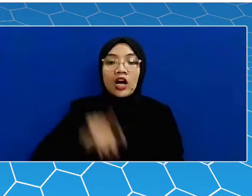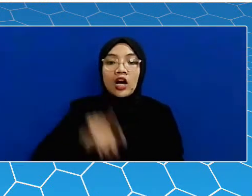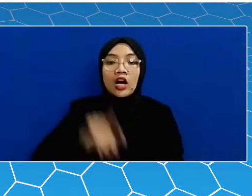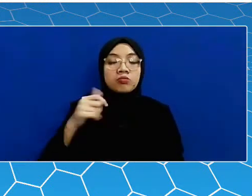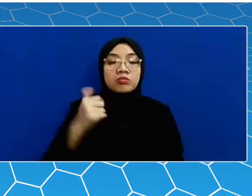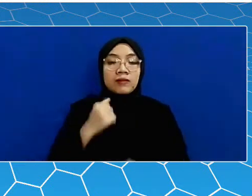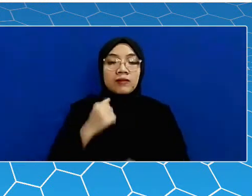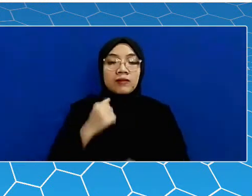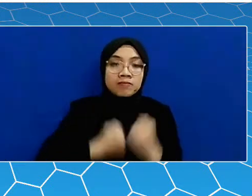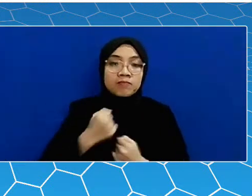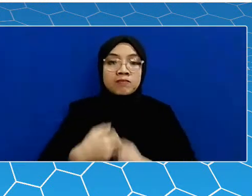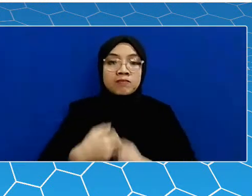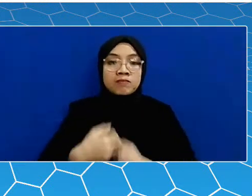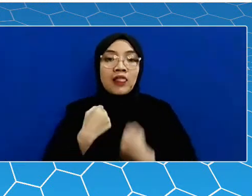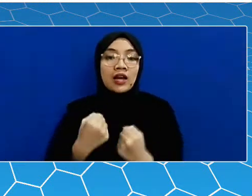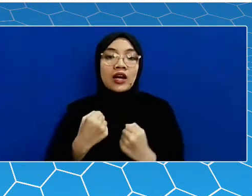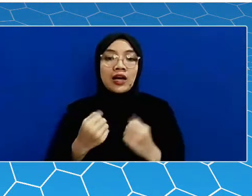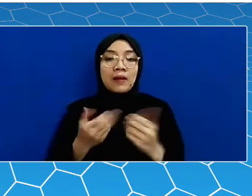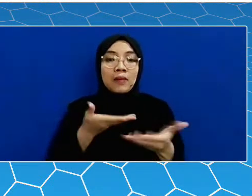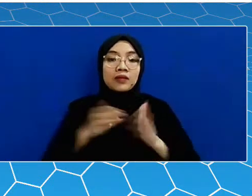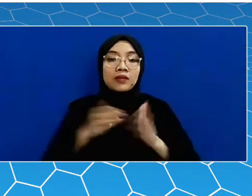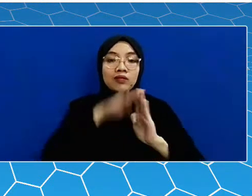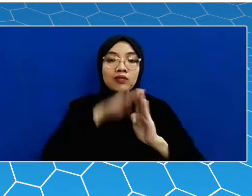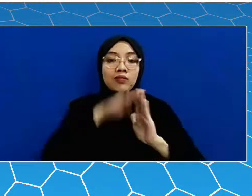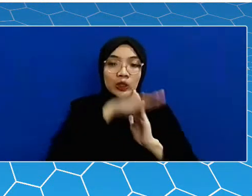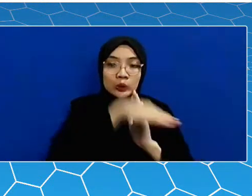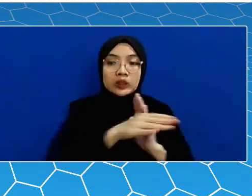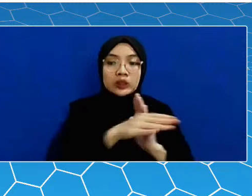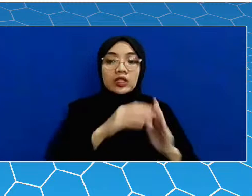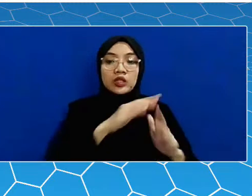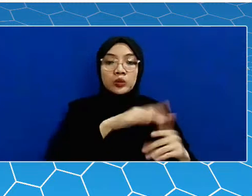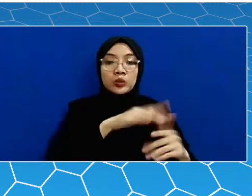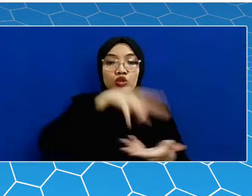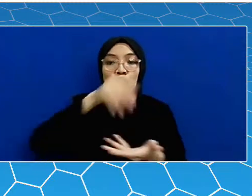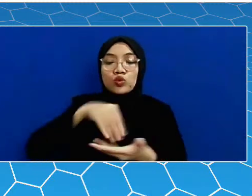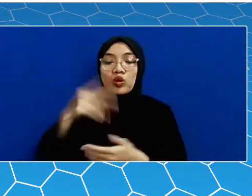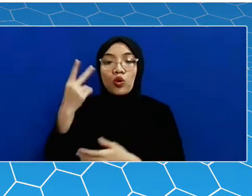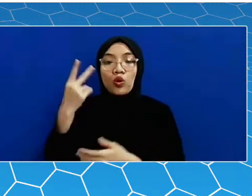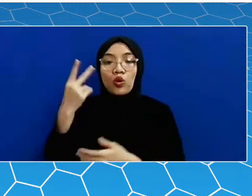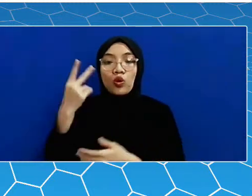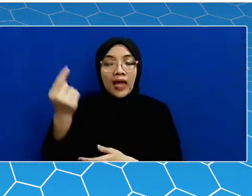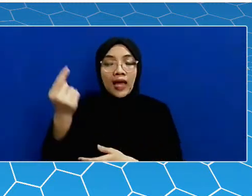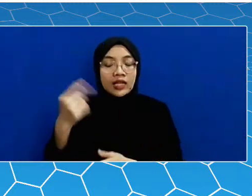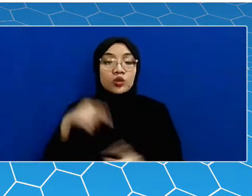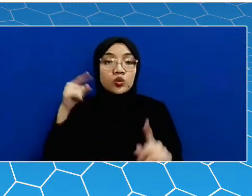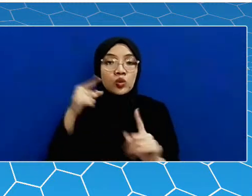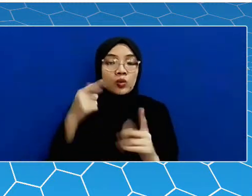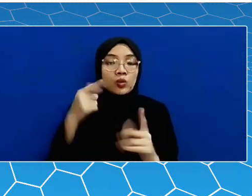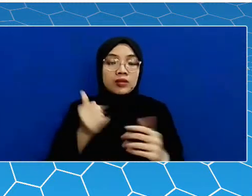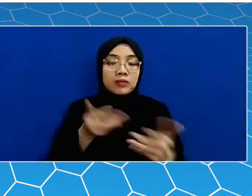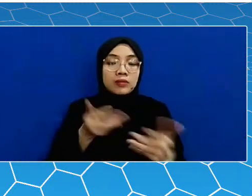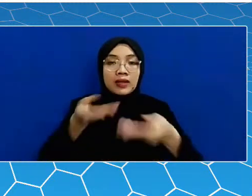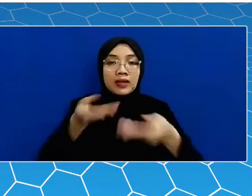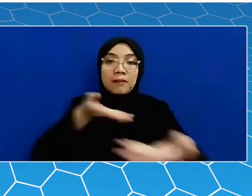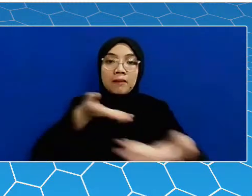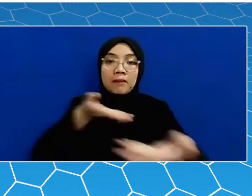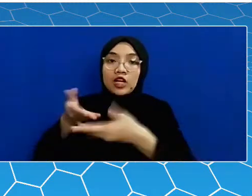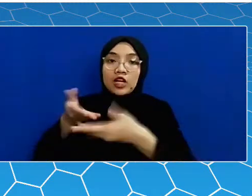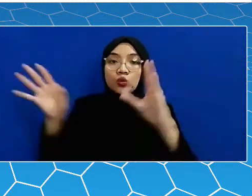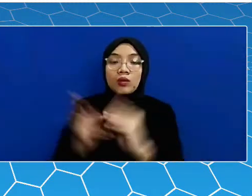centers to accommodate for this fluctuation in the population. So that's something that we've started to work on, and obviously